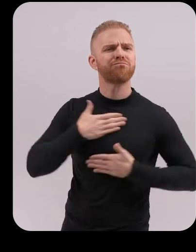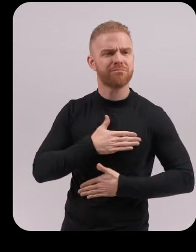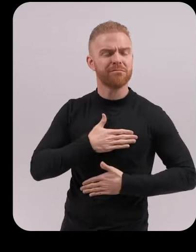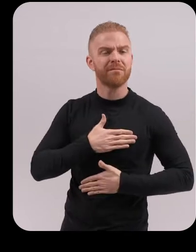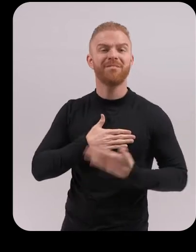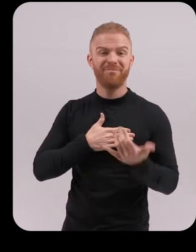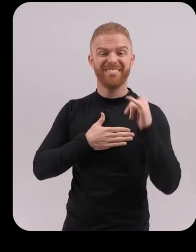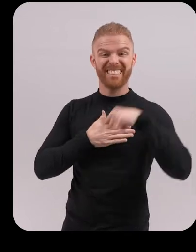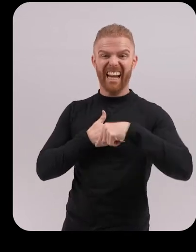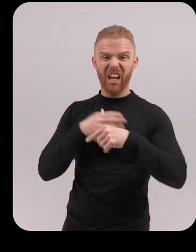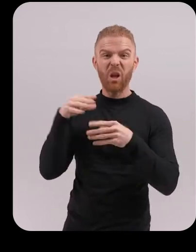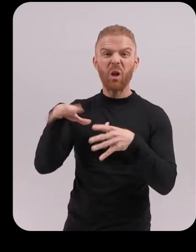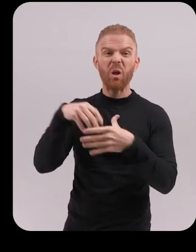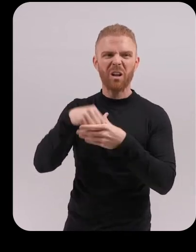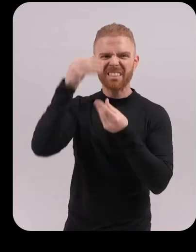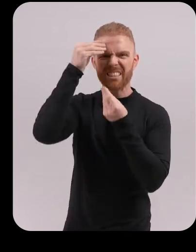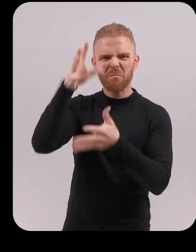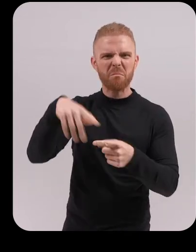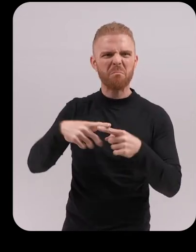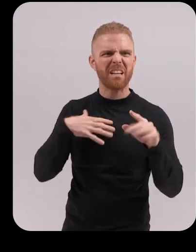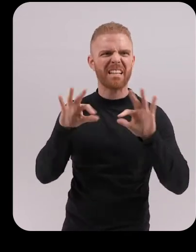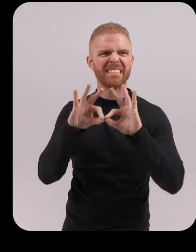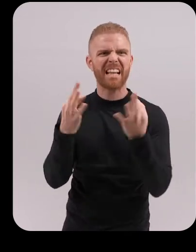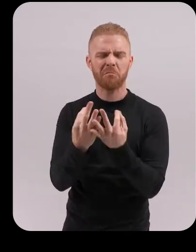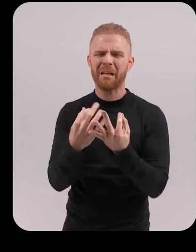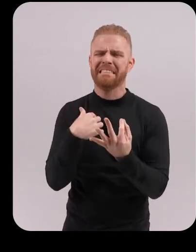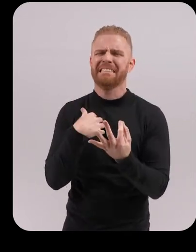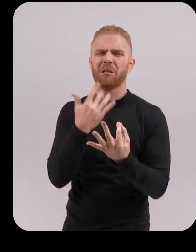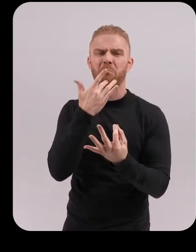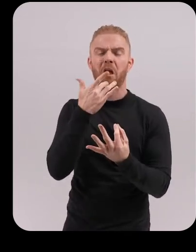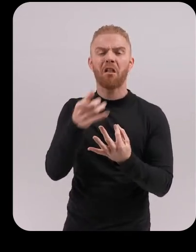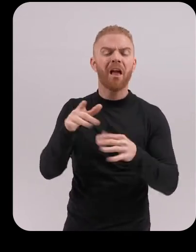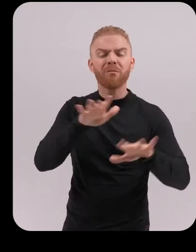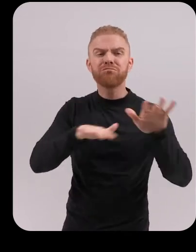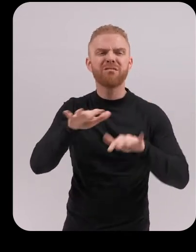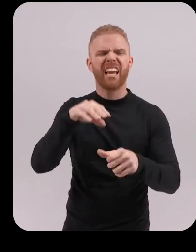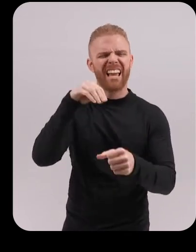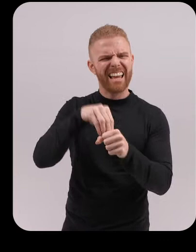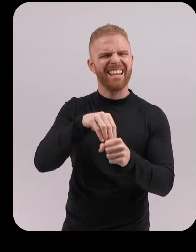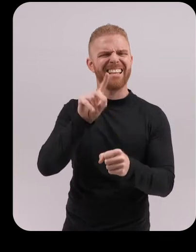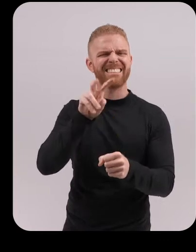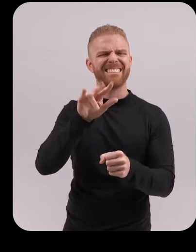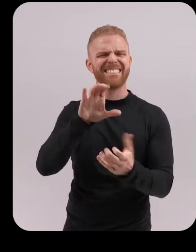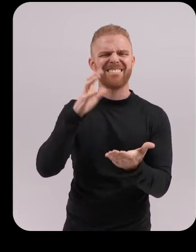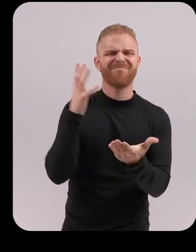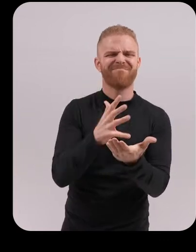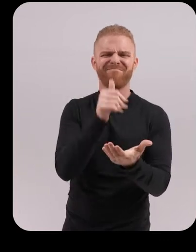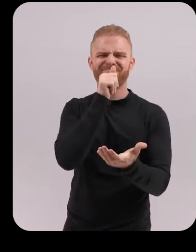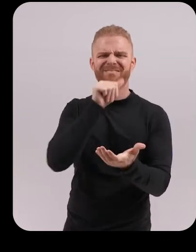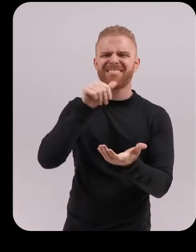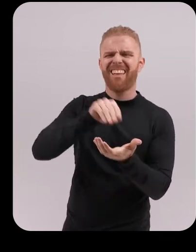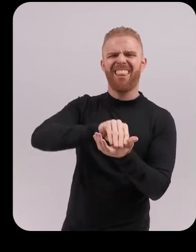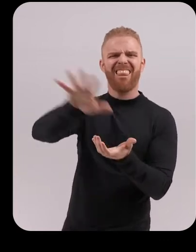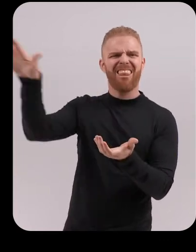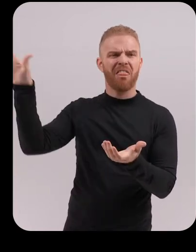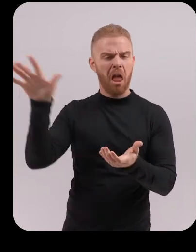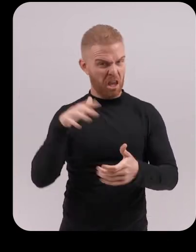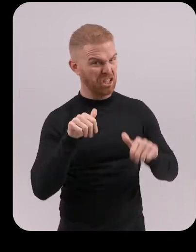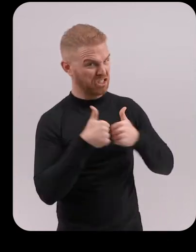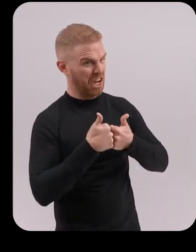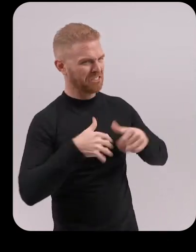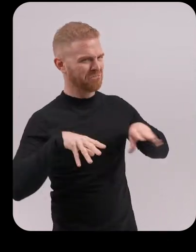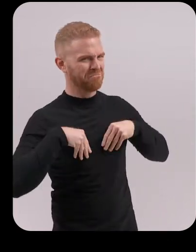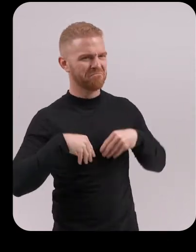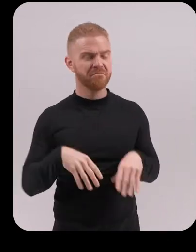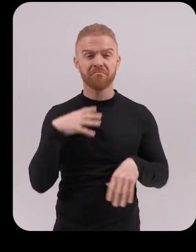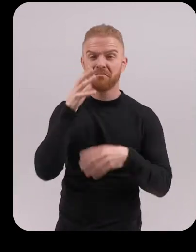since it will include information about my family, I'll want it to work on device to keep things private. So, challenge accepted. But I'll let you all in